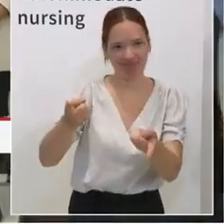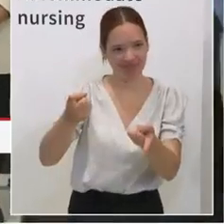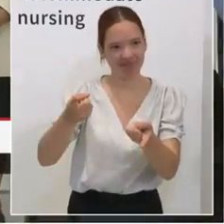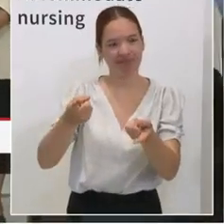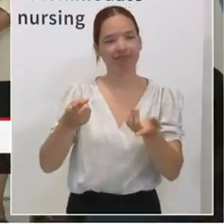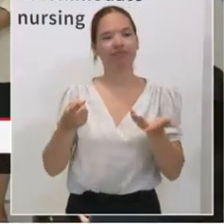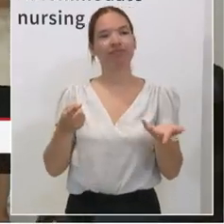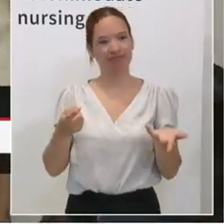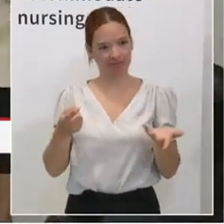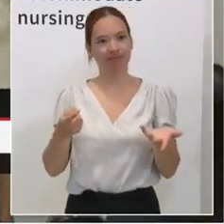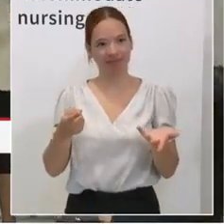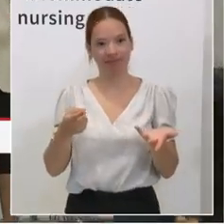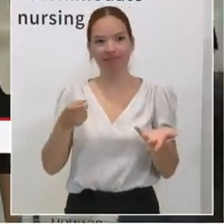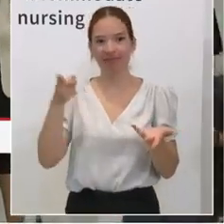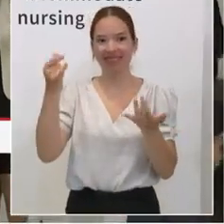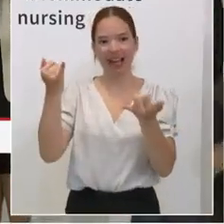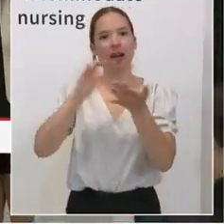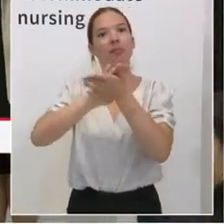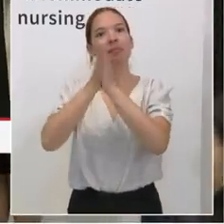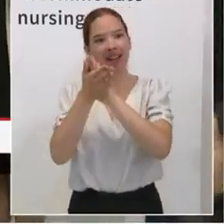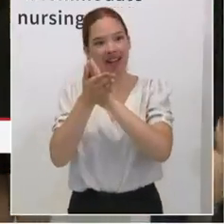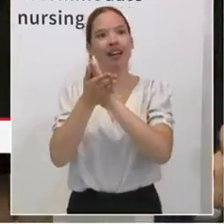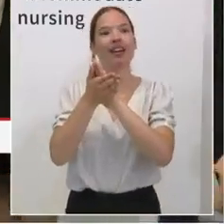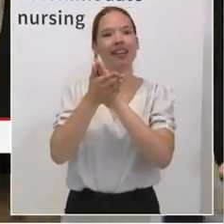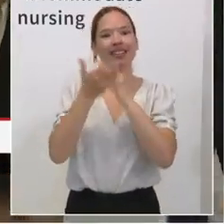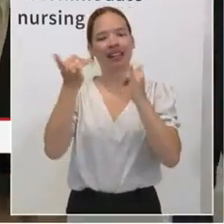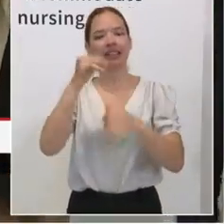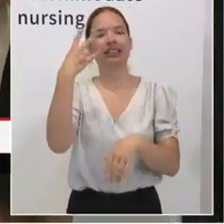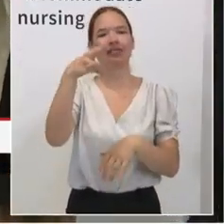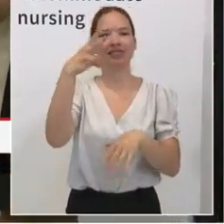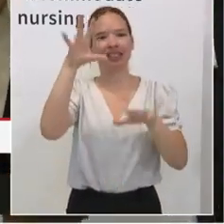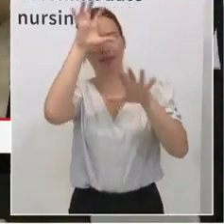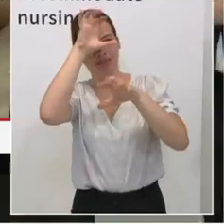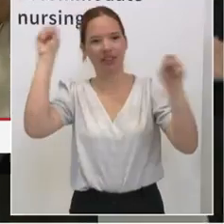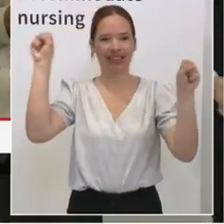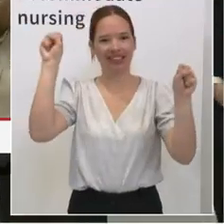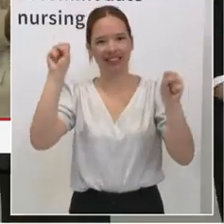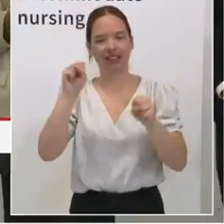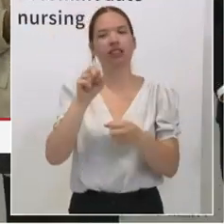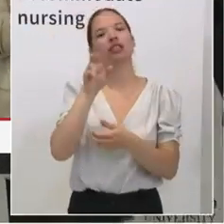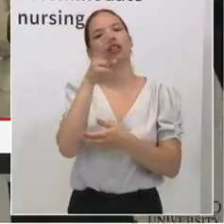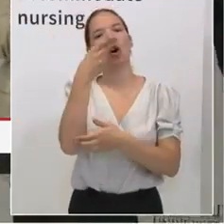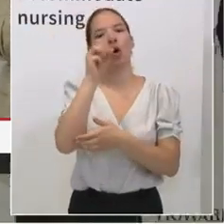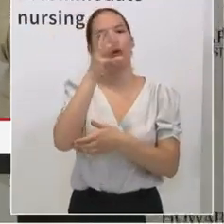president of Howard University. Give Dr. Frederick a big round of applause.